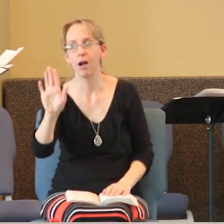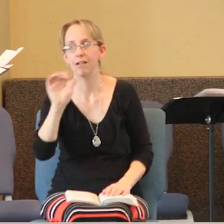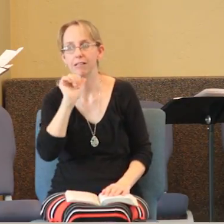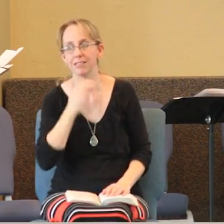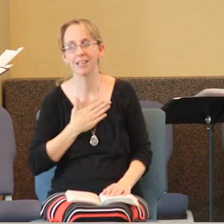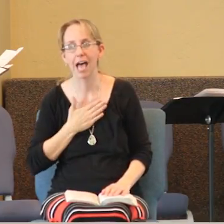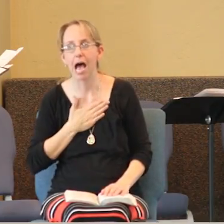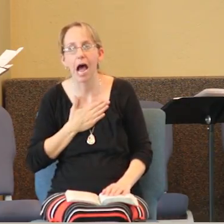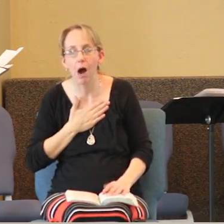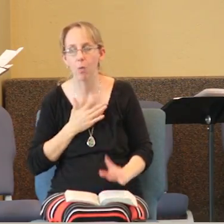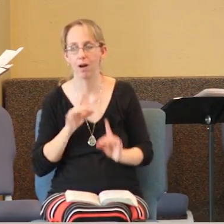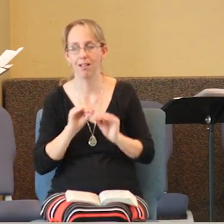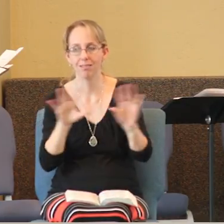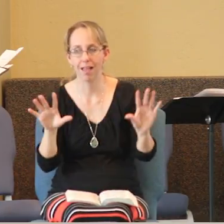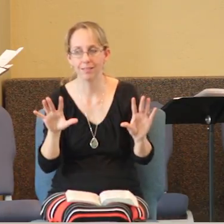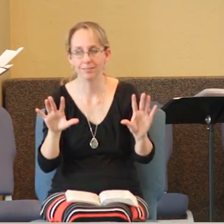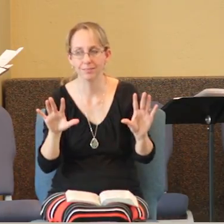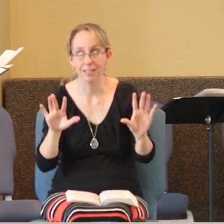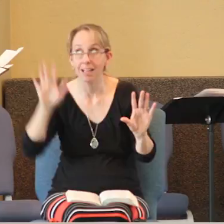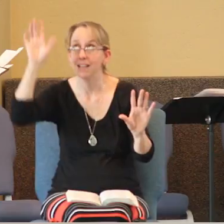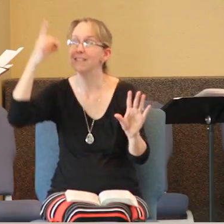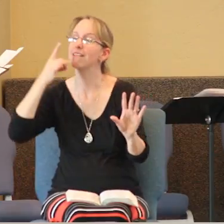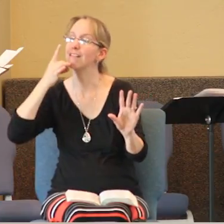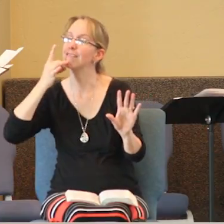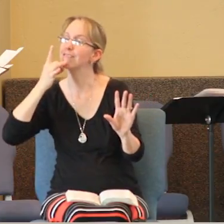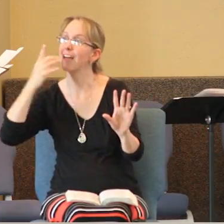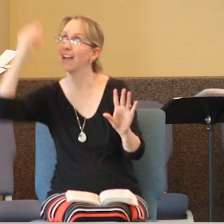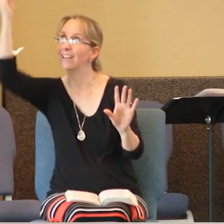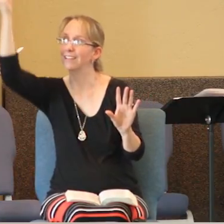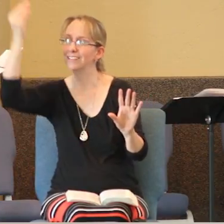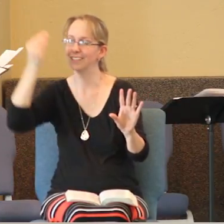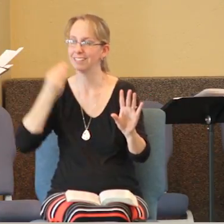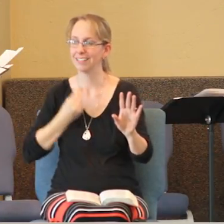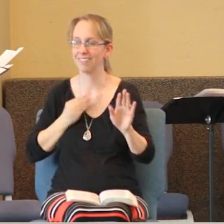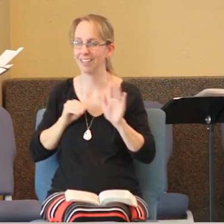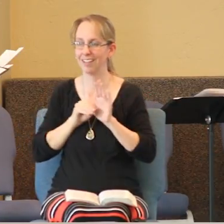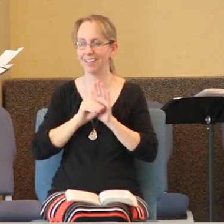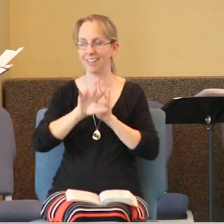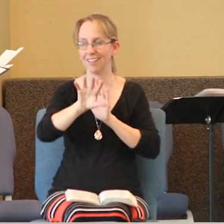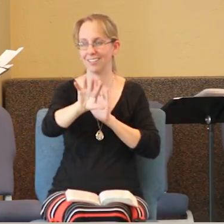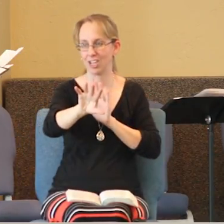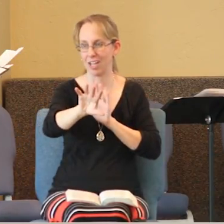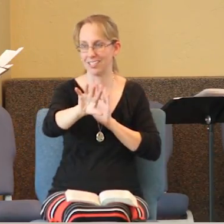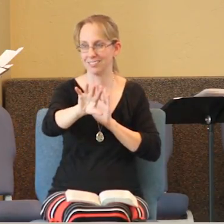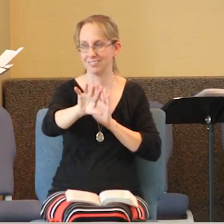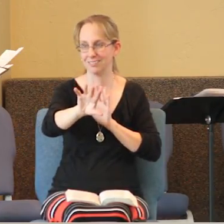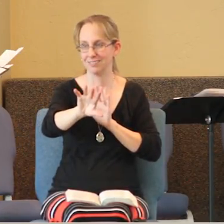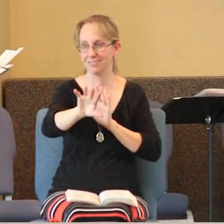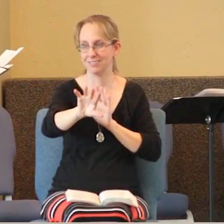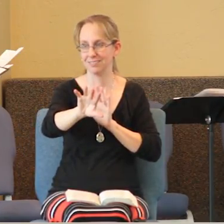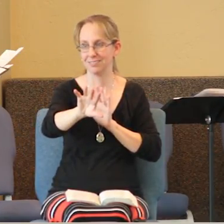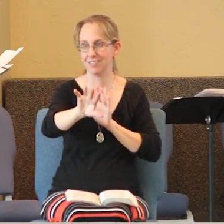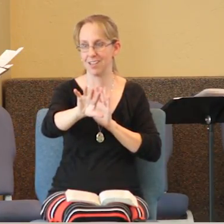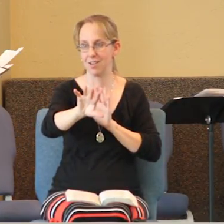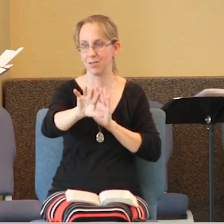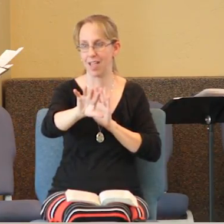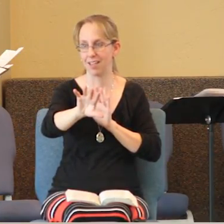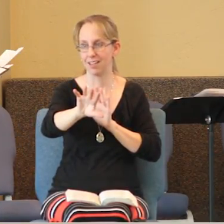But it's not our light, it's the light that he has given us and the light that people see through him.